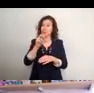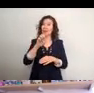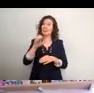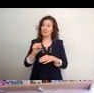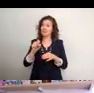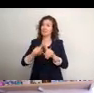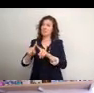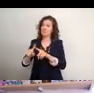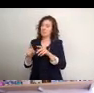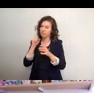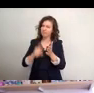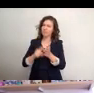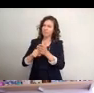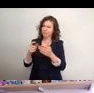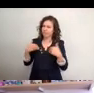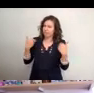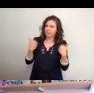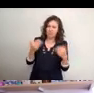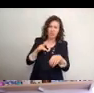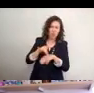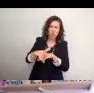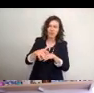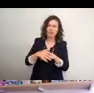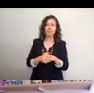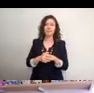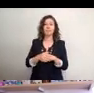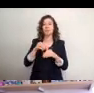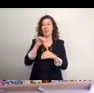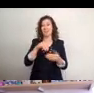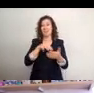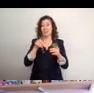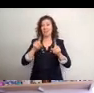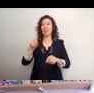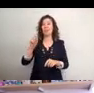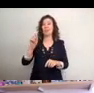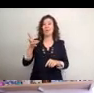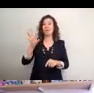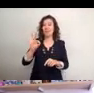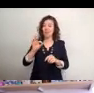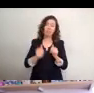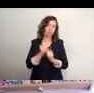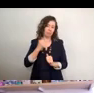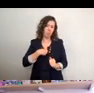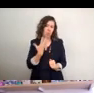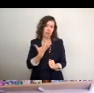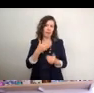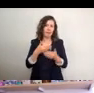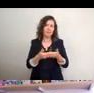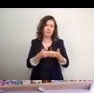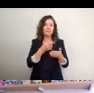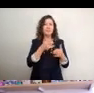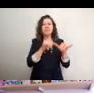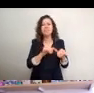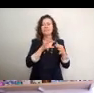pretty early. So in this study, we tested 179 predominantly white infants in measures of language